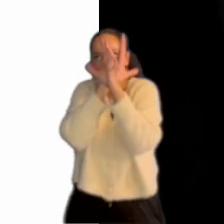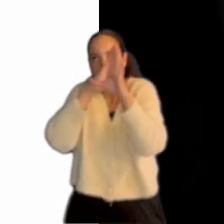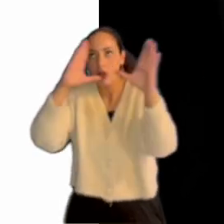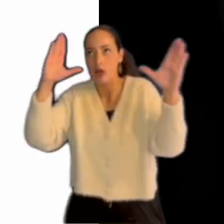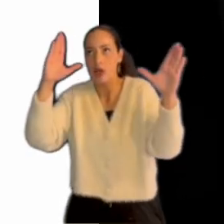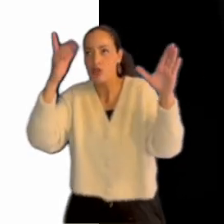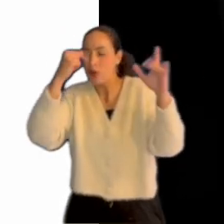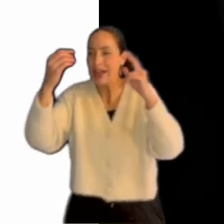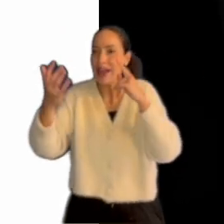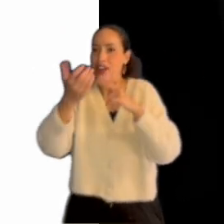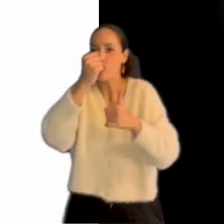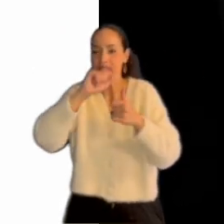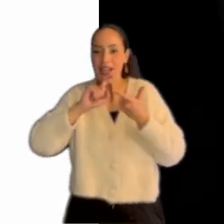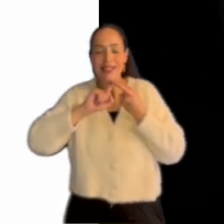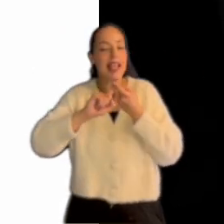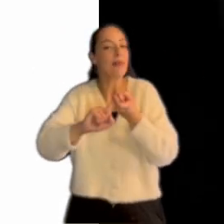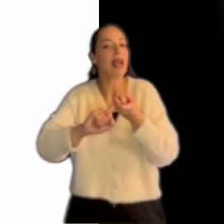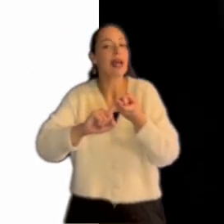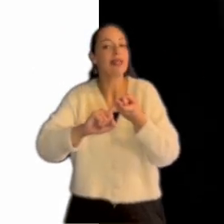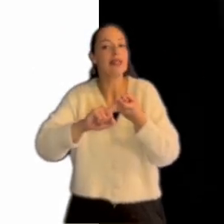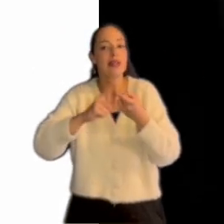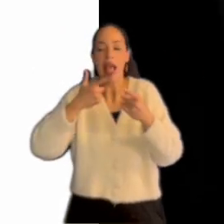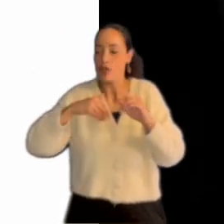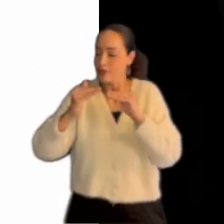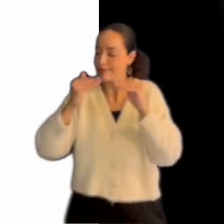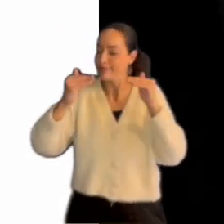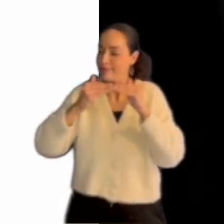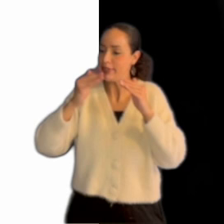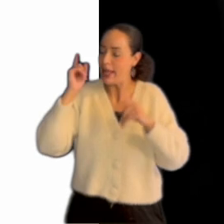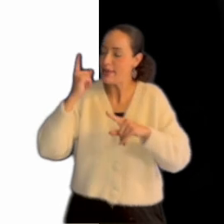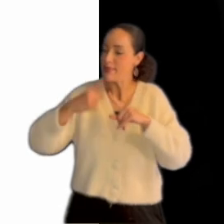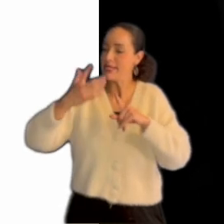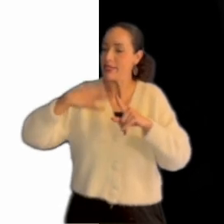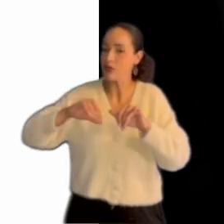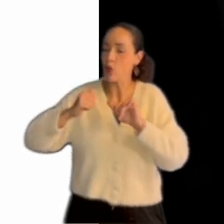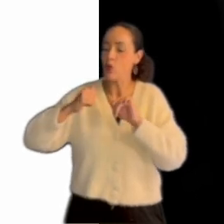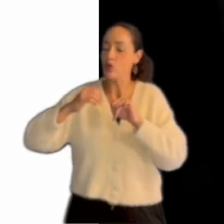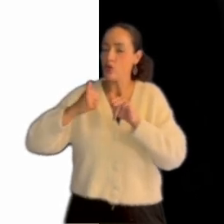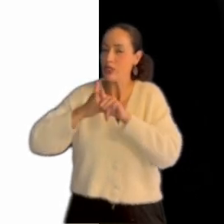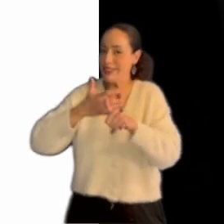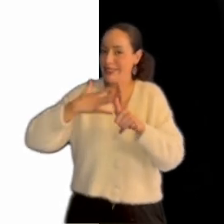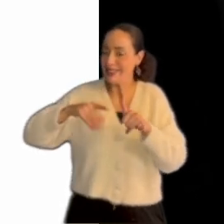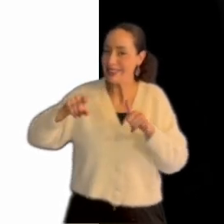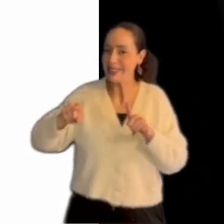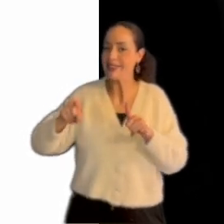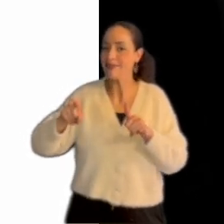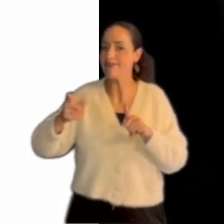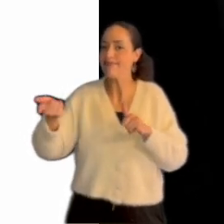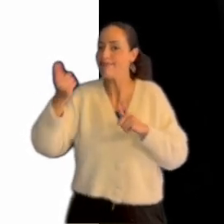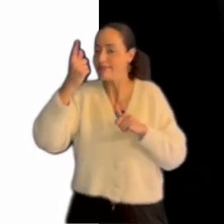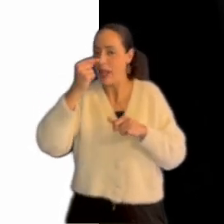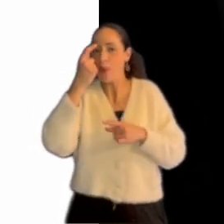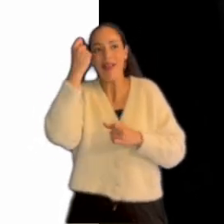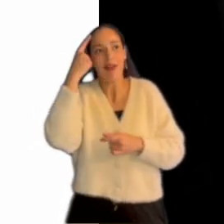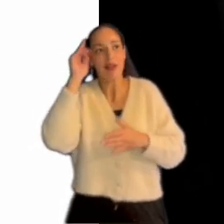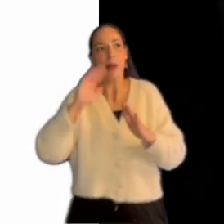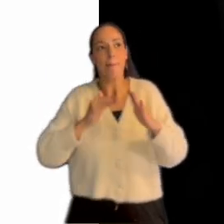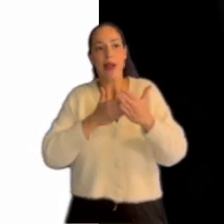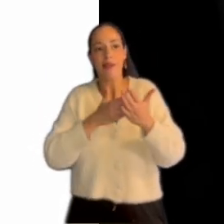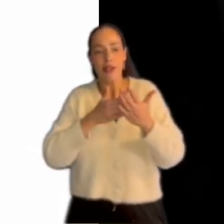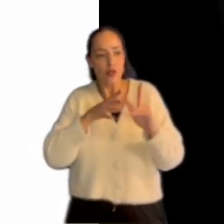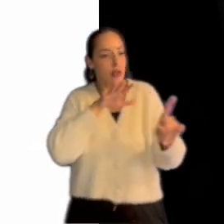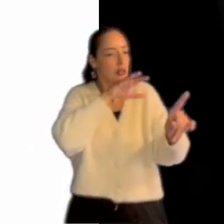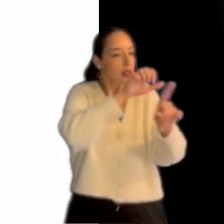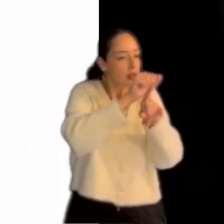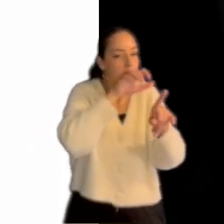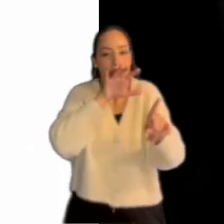barriers to locating and engaging with social support. Whilst in these cases the impact of the pandemic was exceptional, as the concerns from